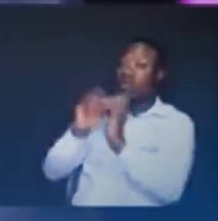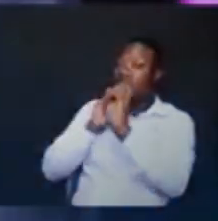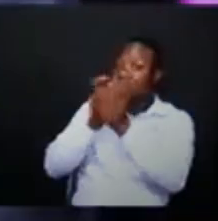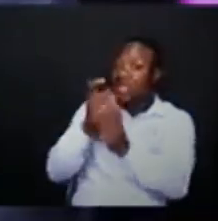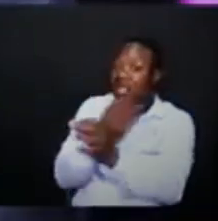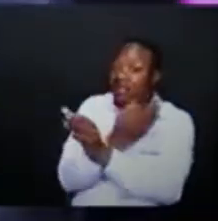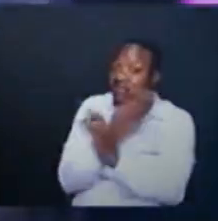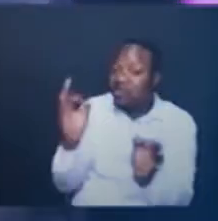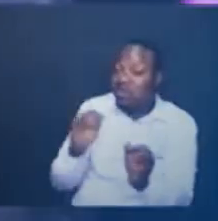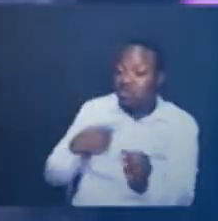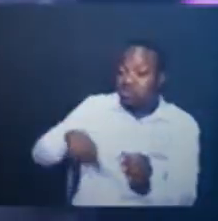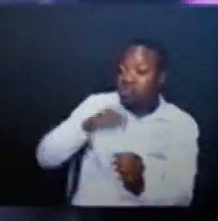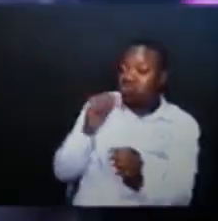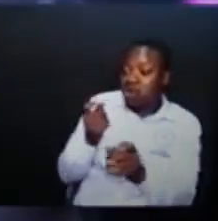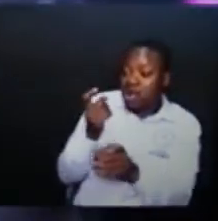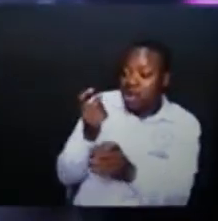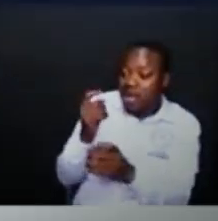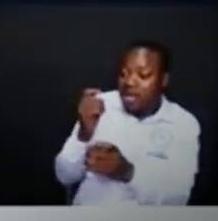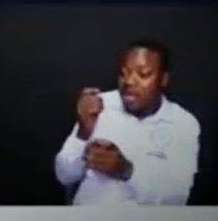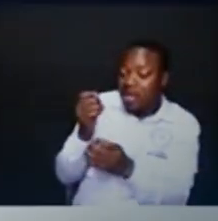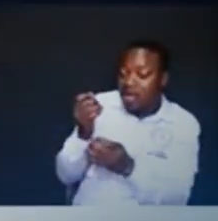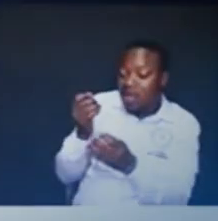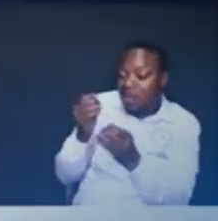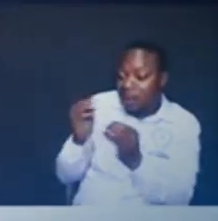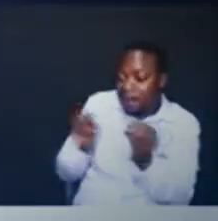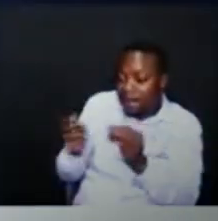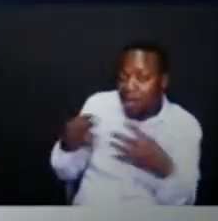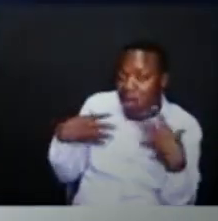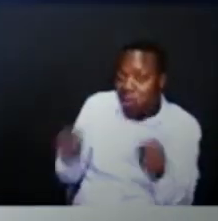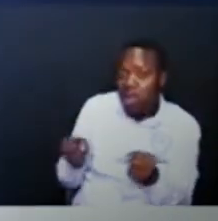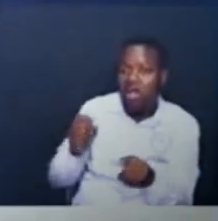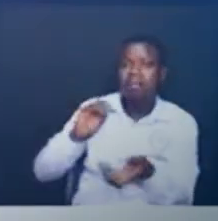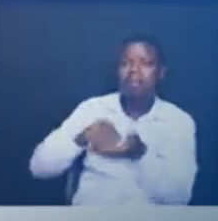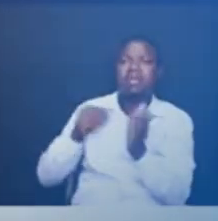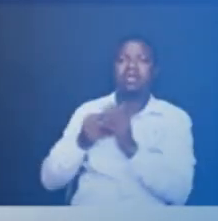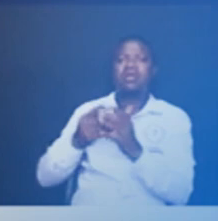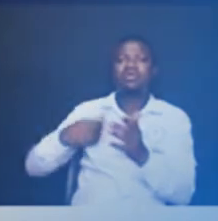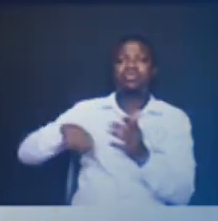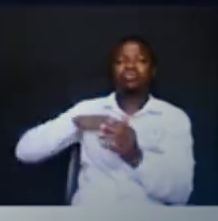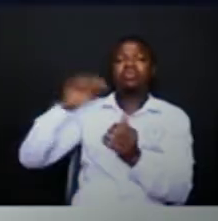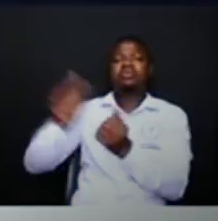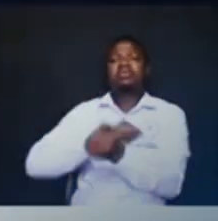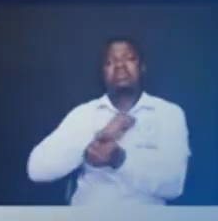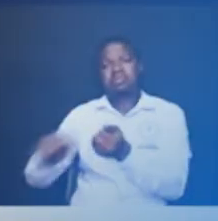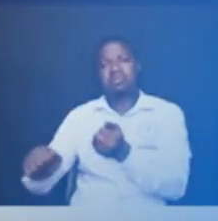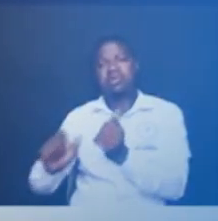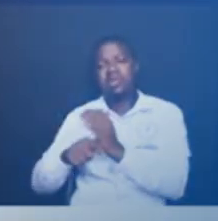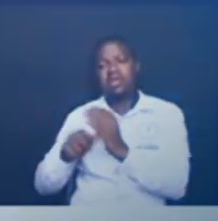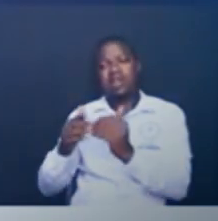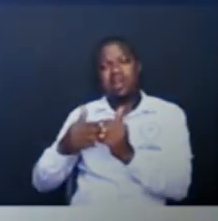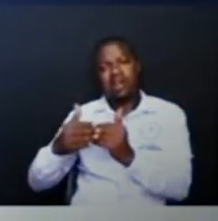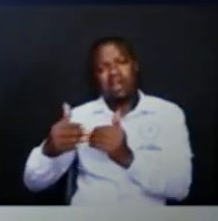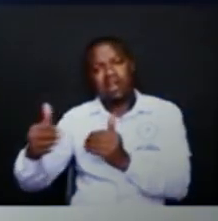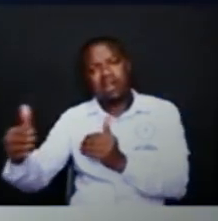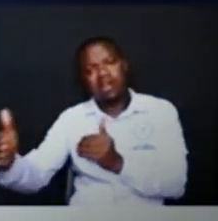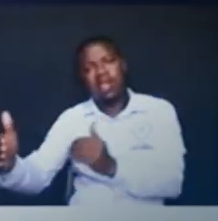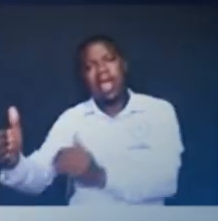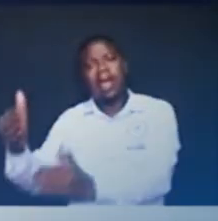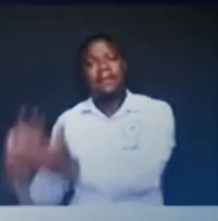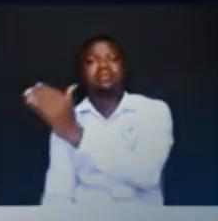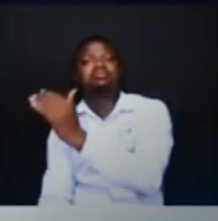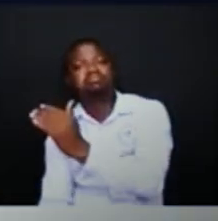given us well, we corrupt it and eventually we lose it.